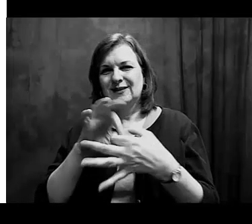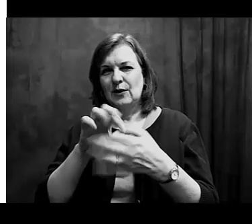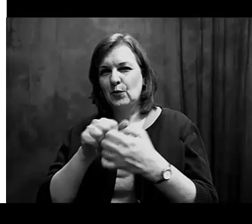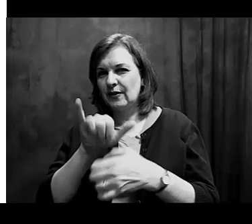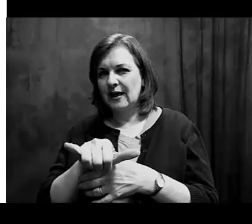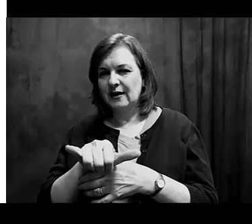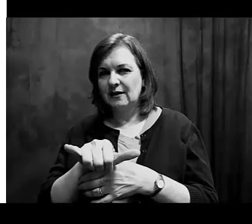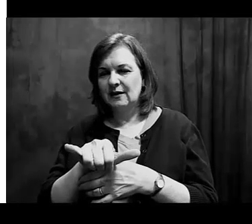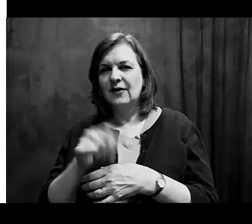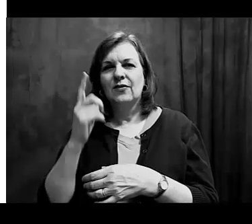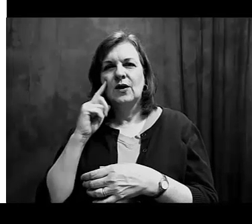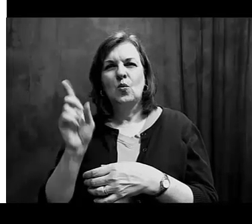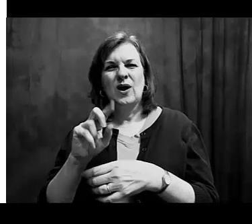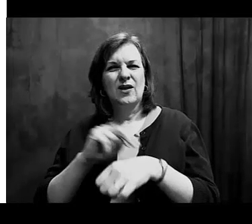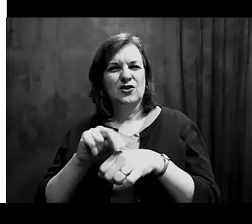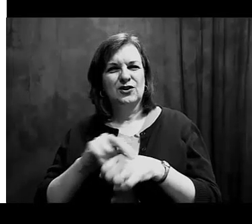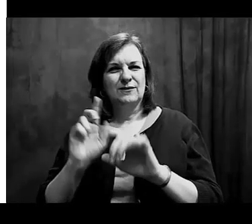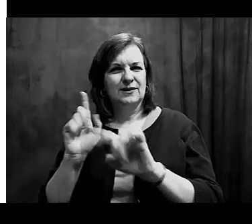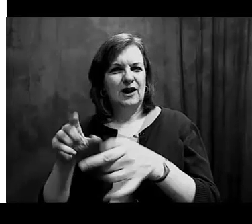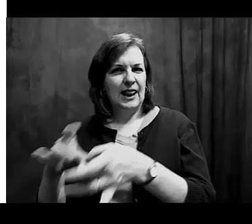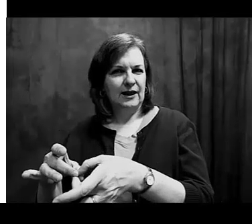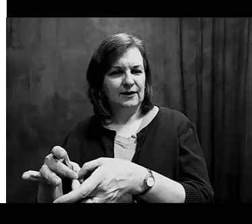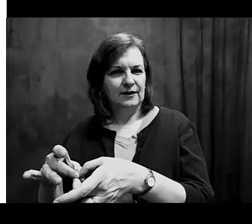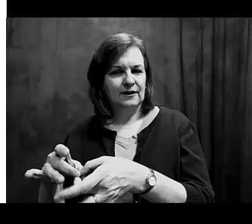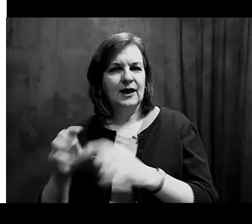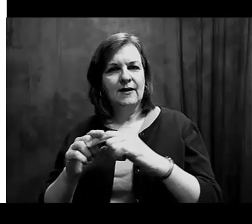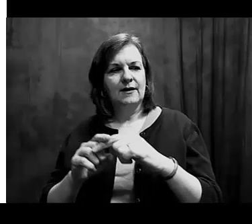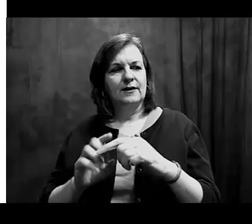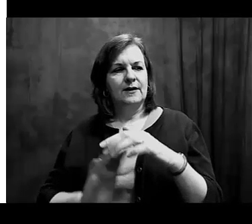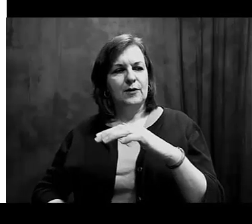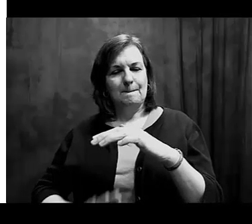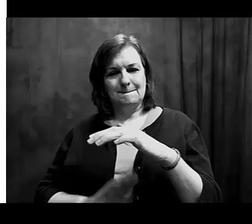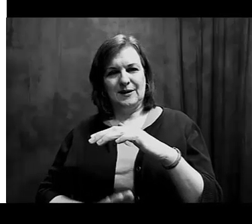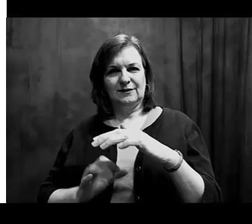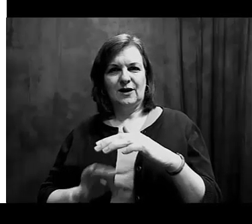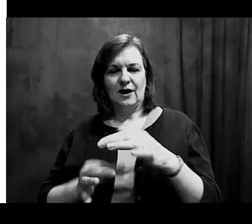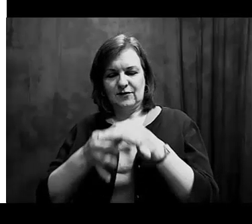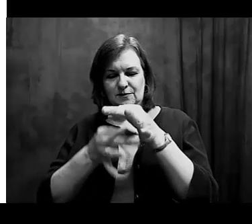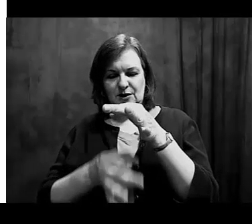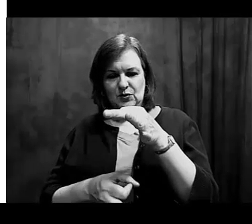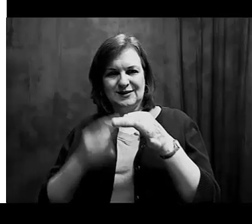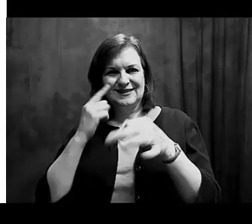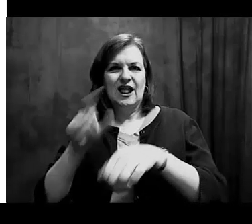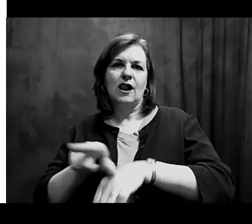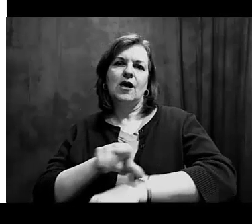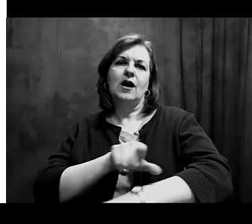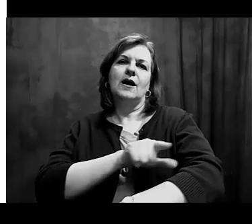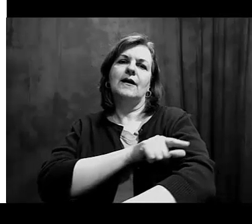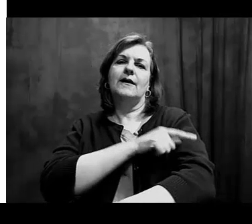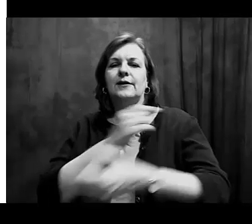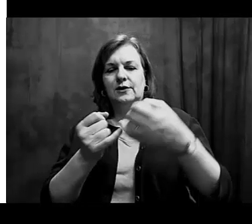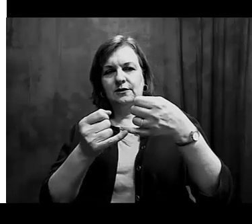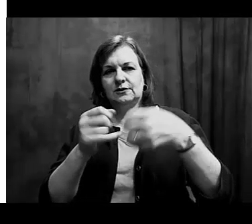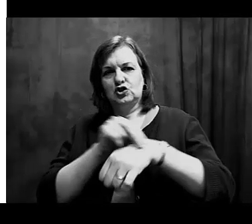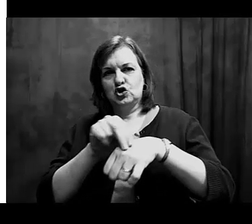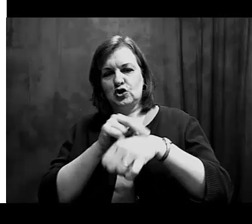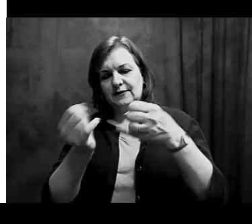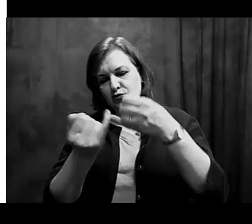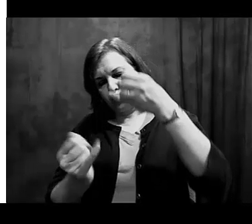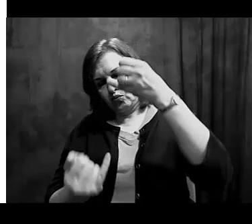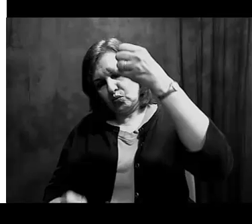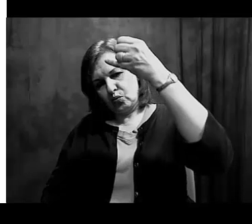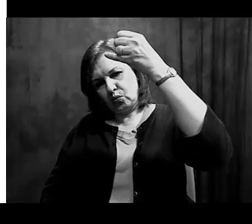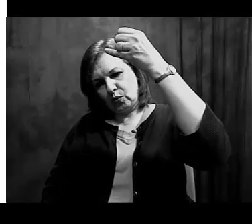these are ones that are going to be involved in going to neck and back muscles and to and from internal organs, so in particular looking